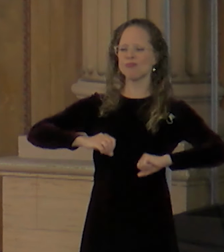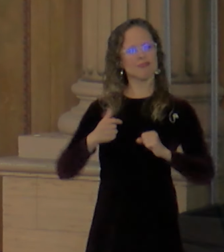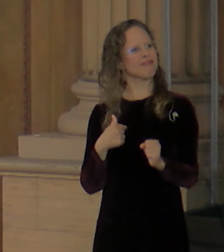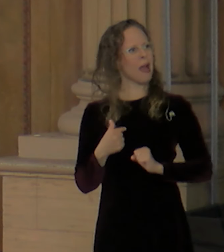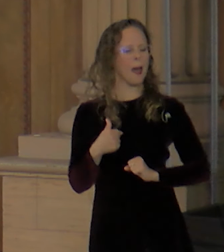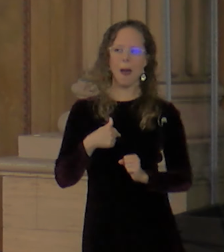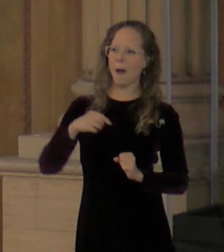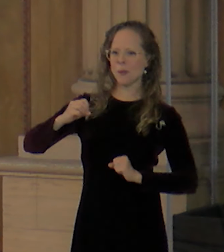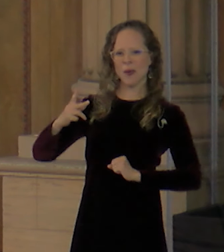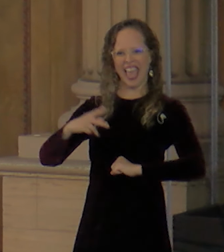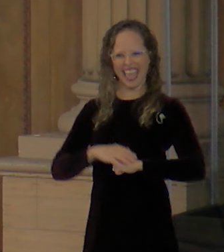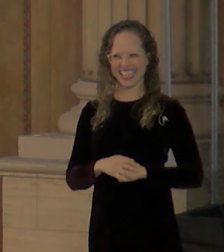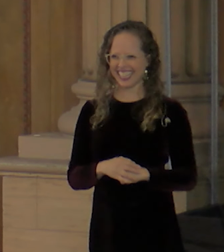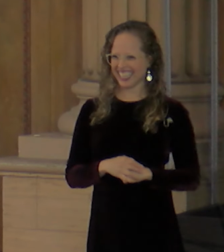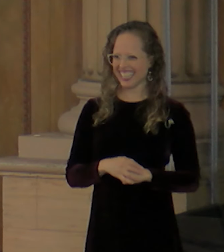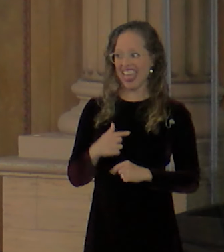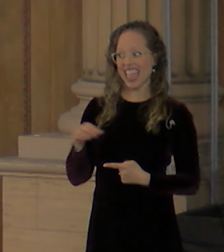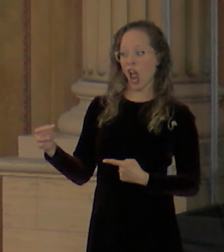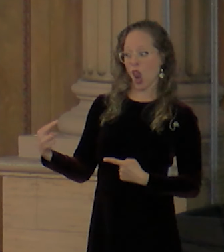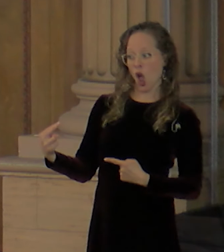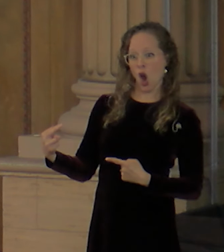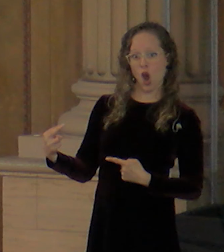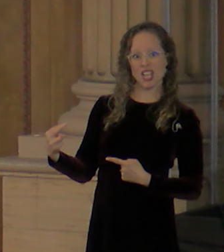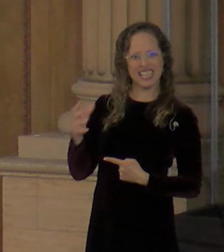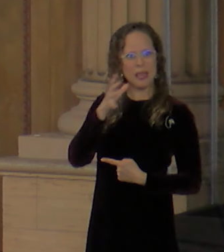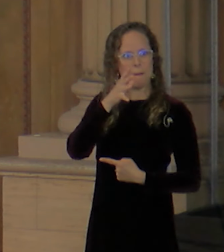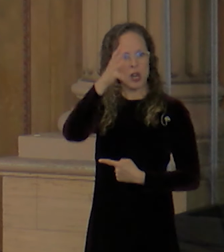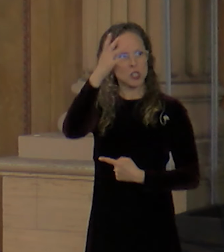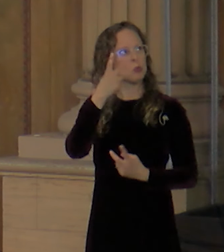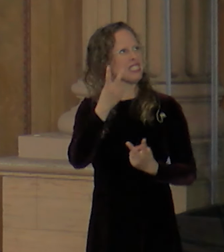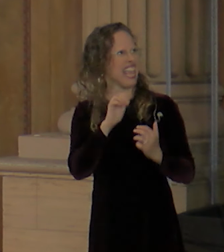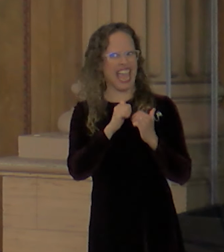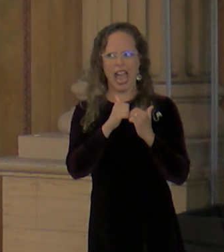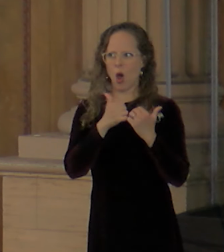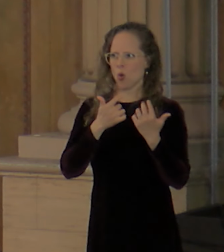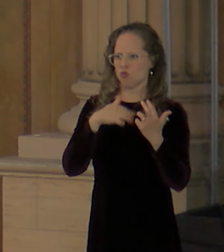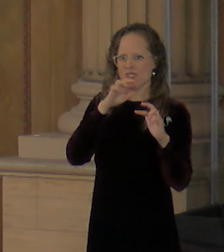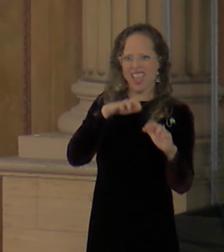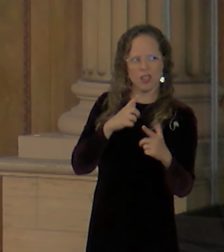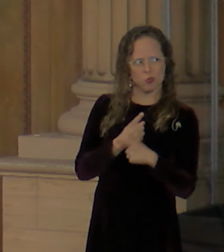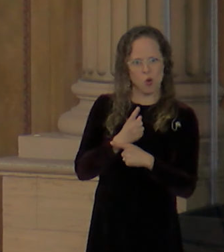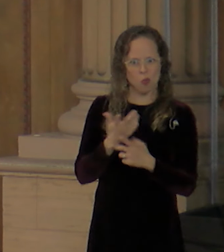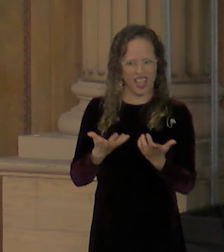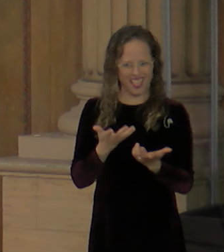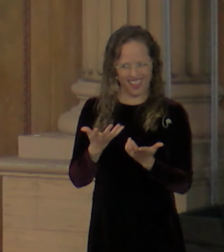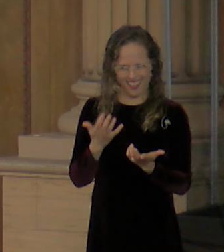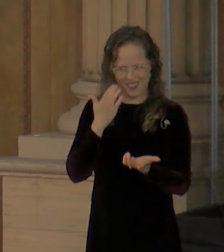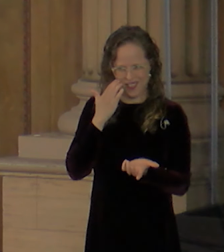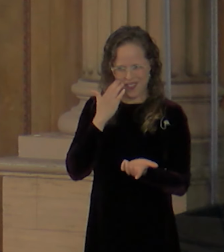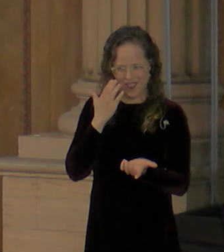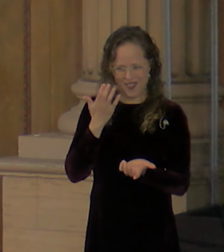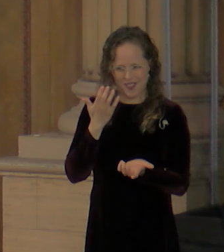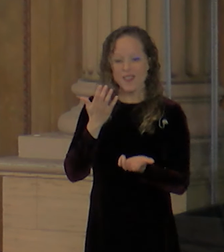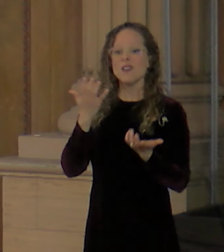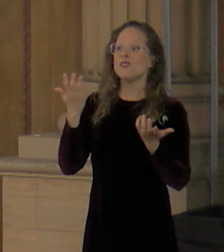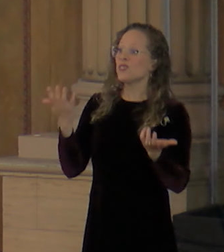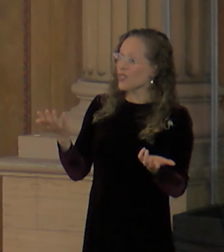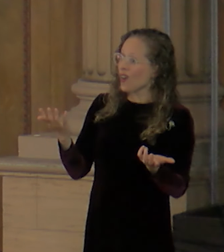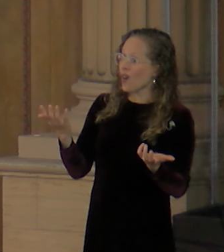okay." They looked to us for how they should react to all of that. And so here we